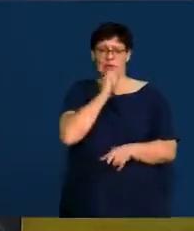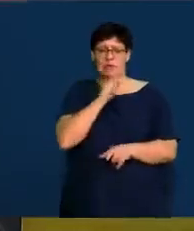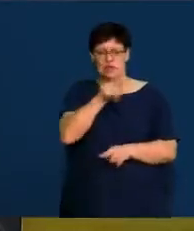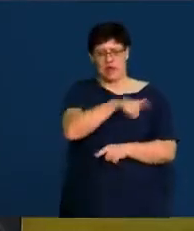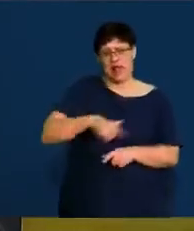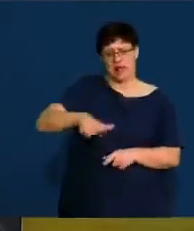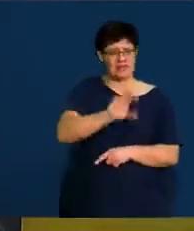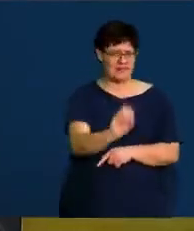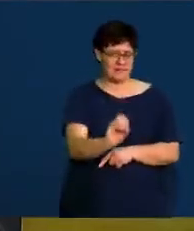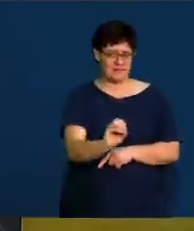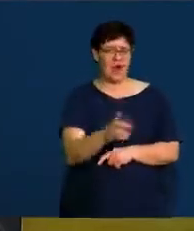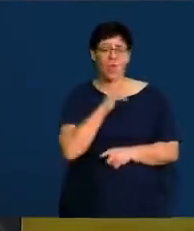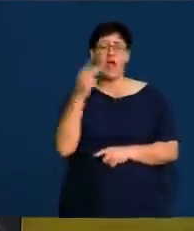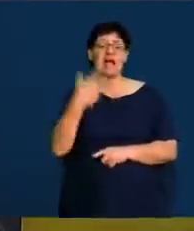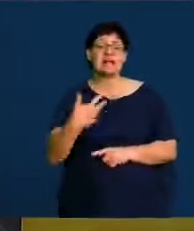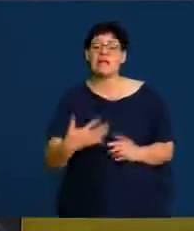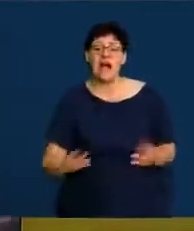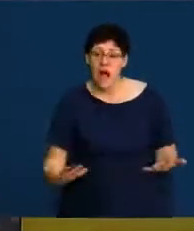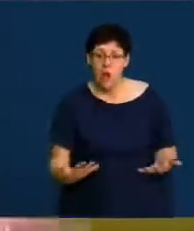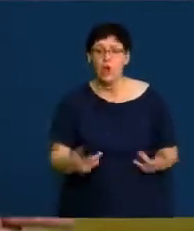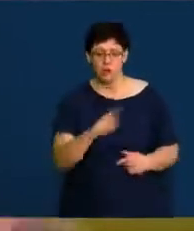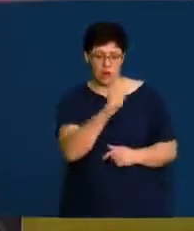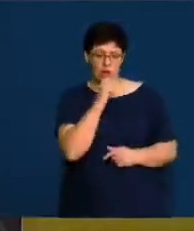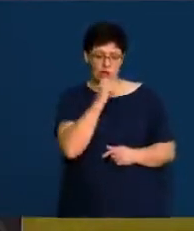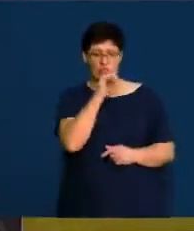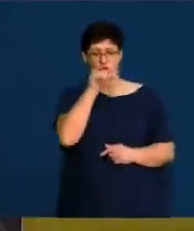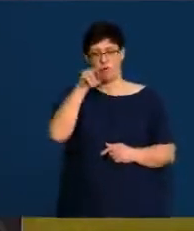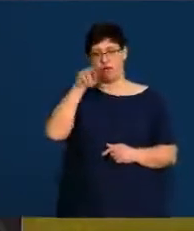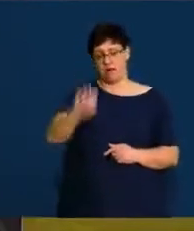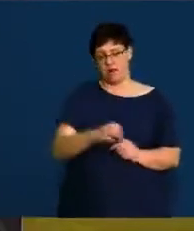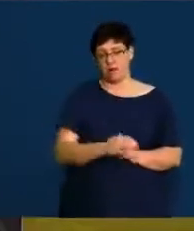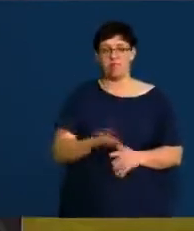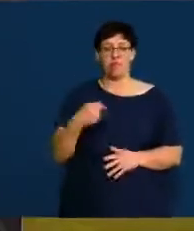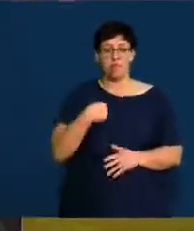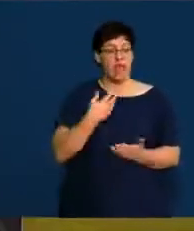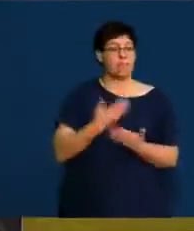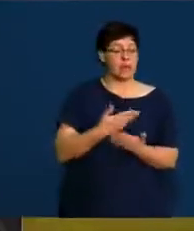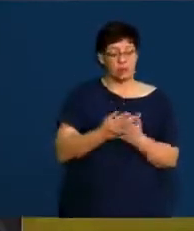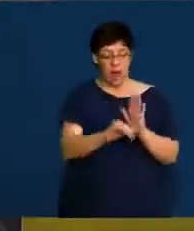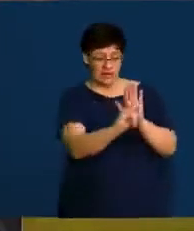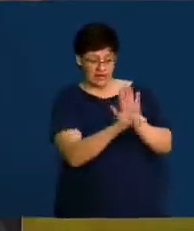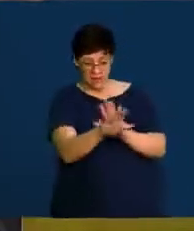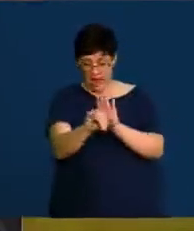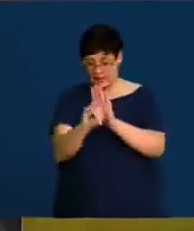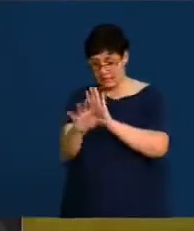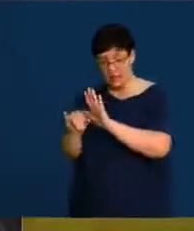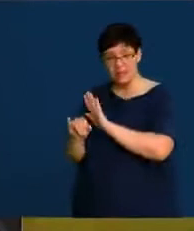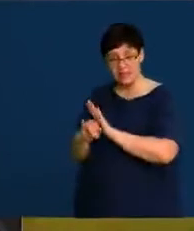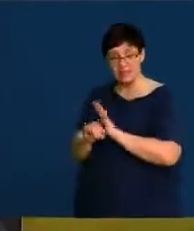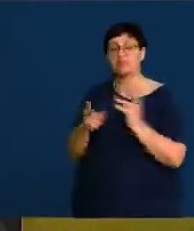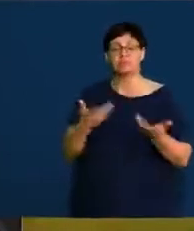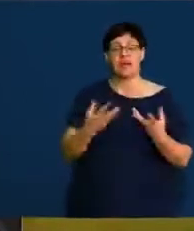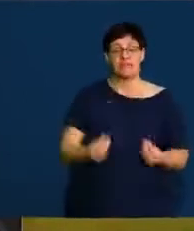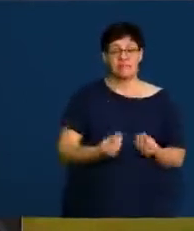land uses, we classify them according to land use zones. Your ability to identify a residential area,